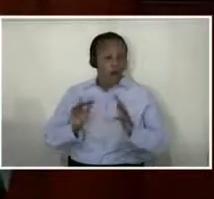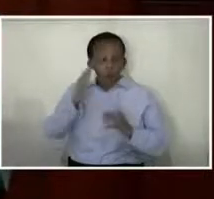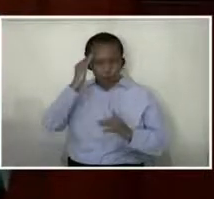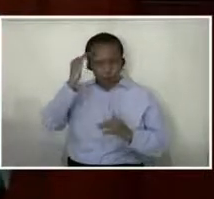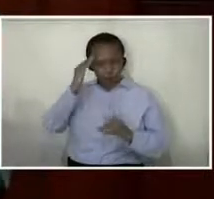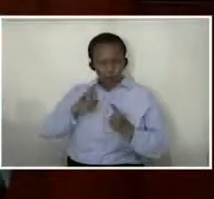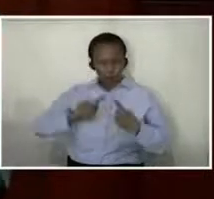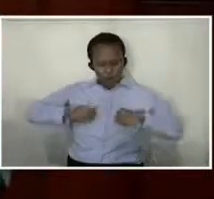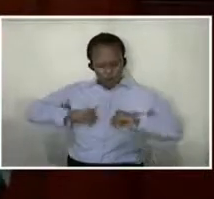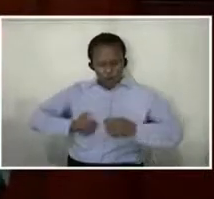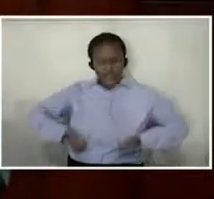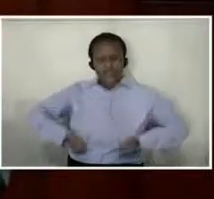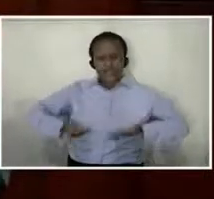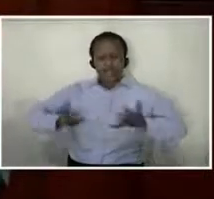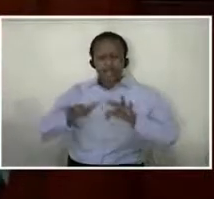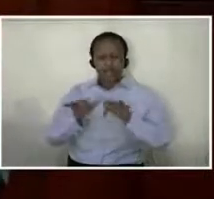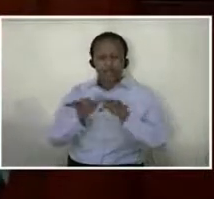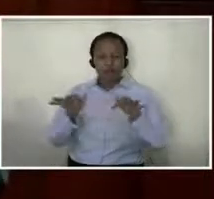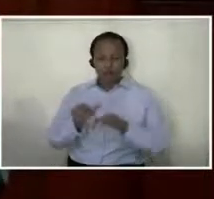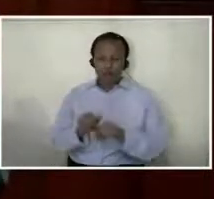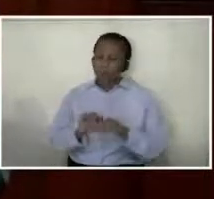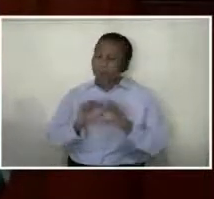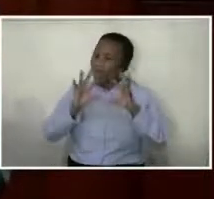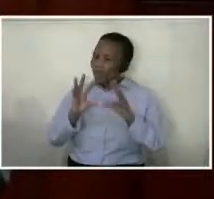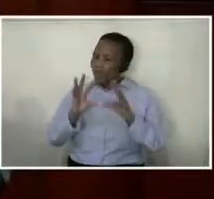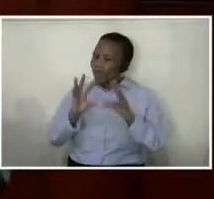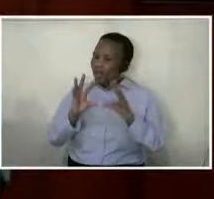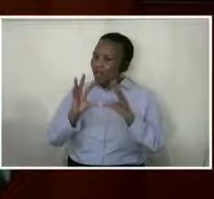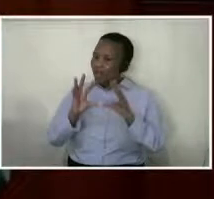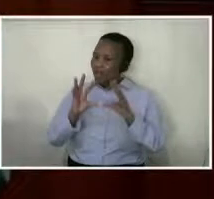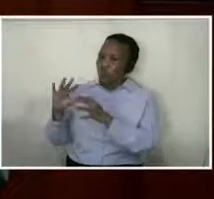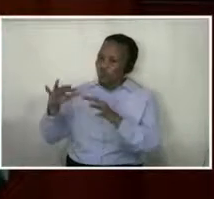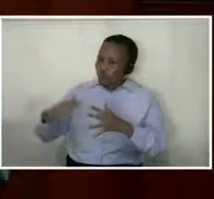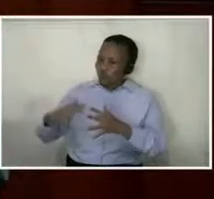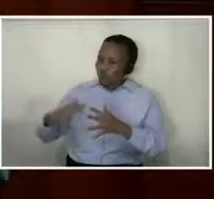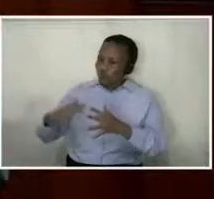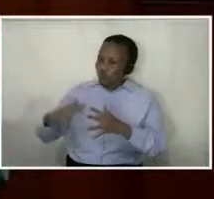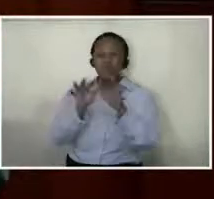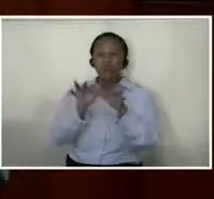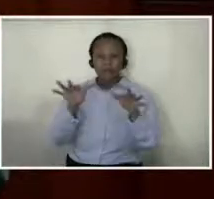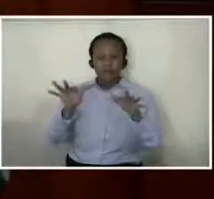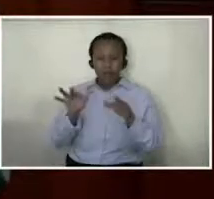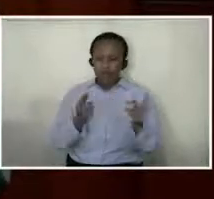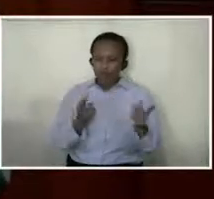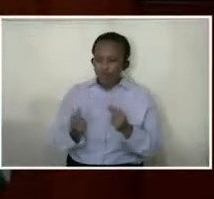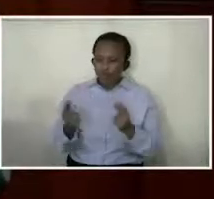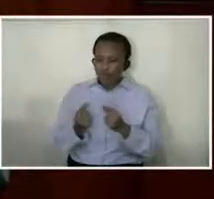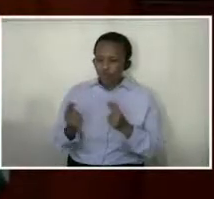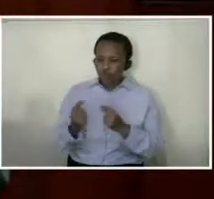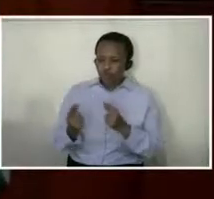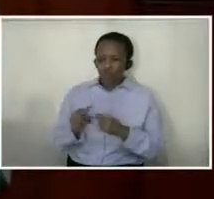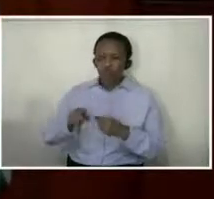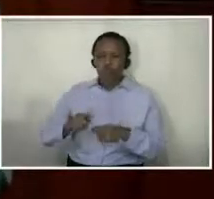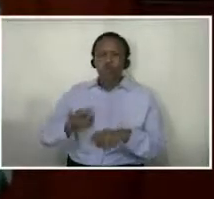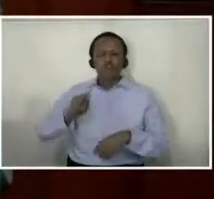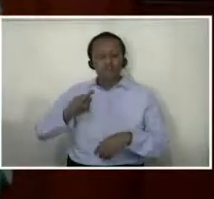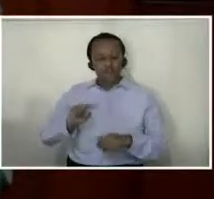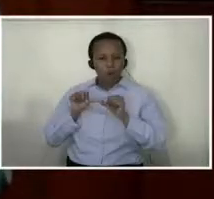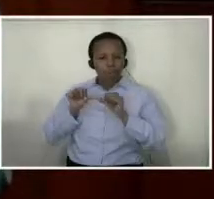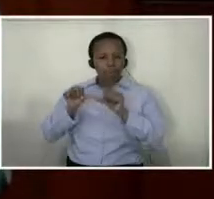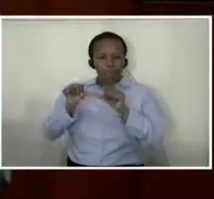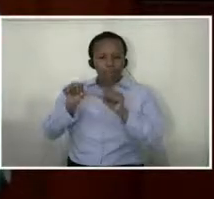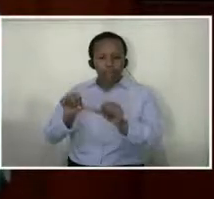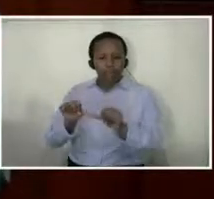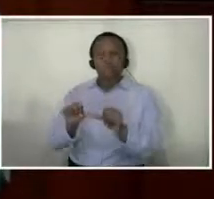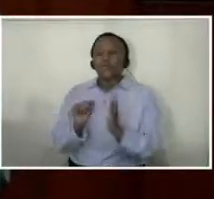people, and we must do everything to unite our people behind a sustainable developmental agenda. We